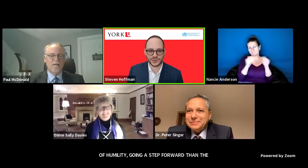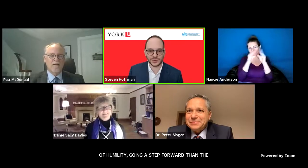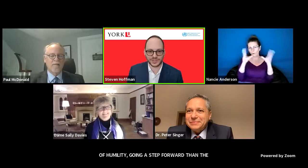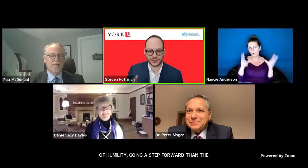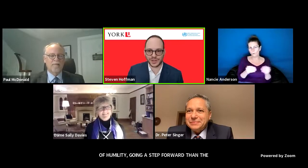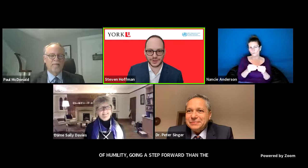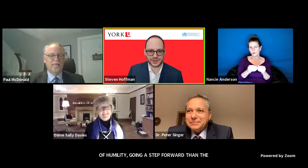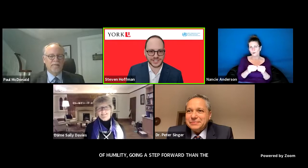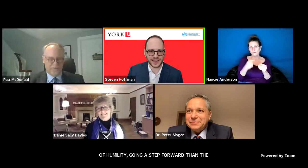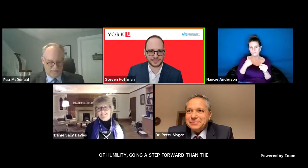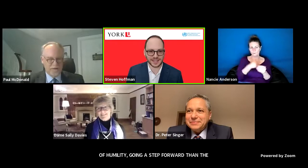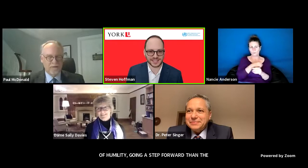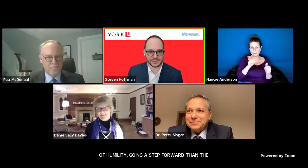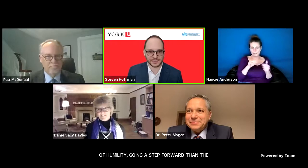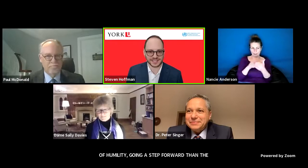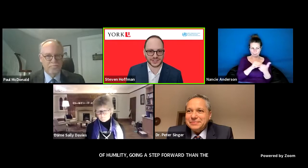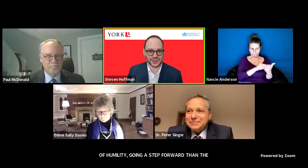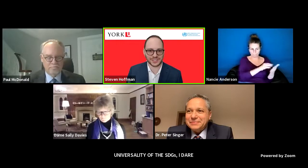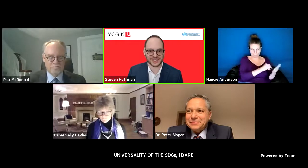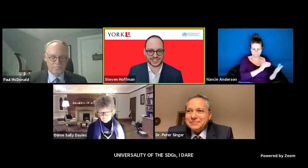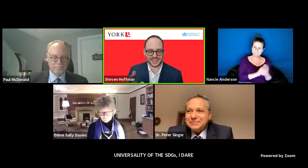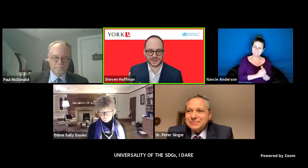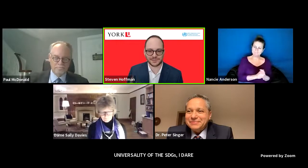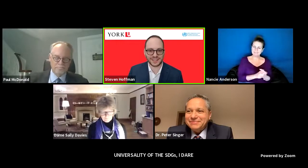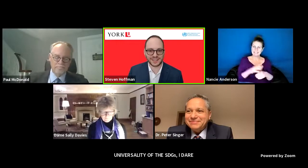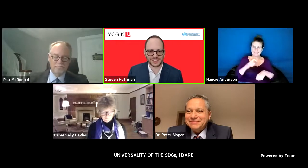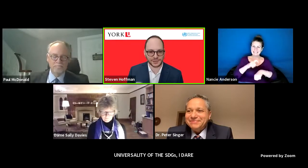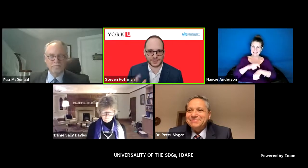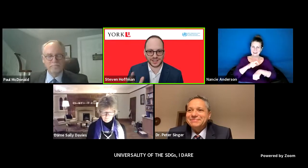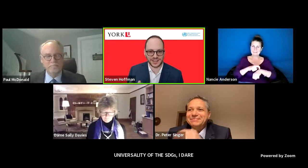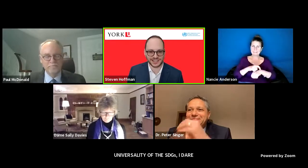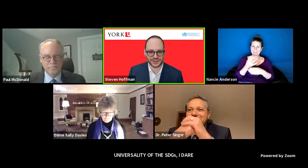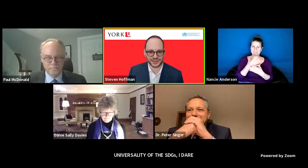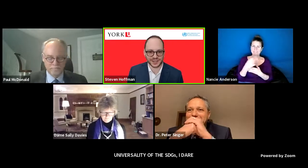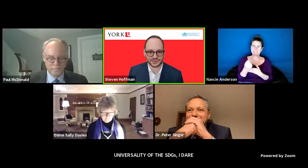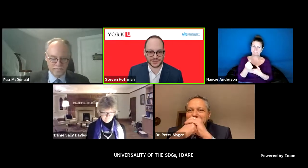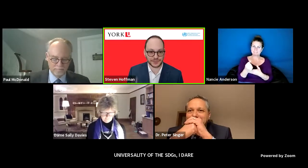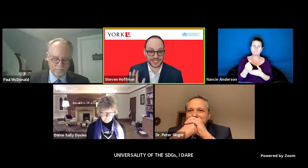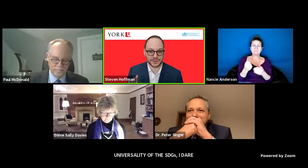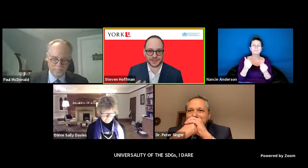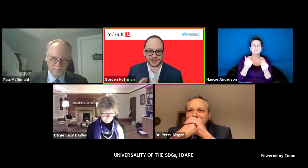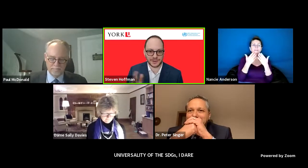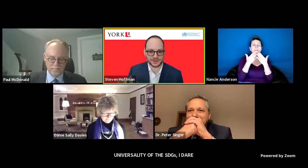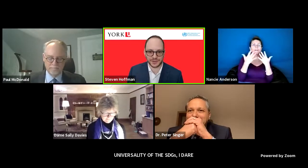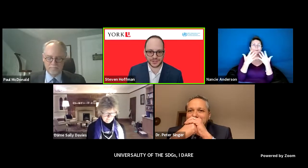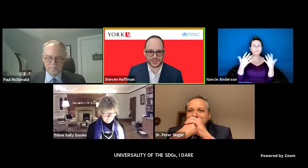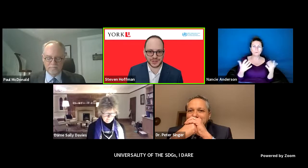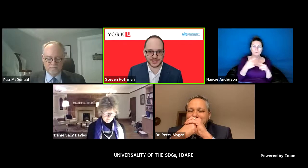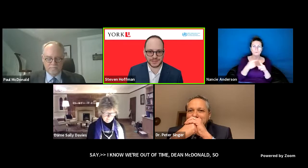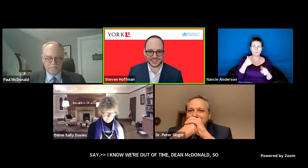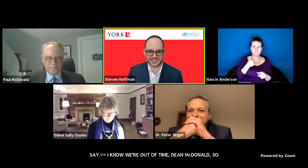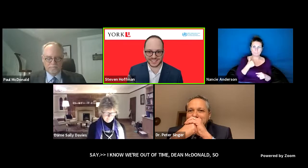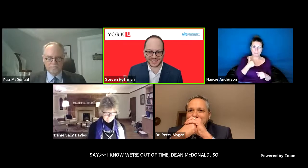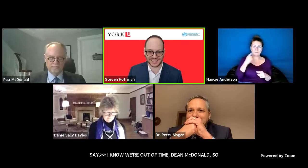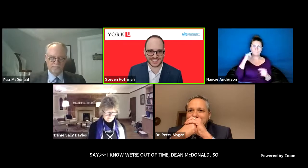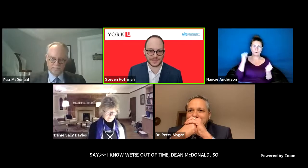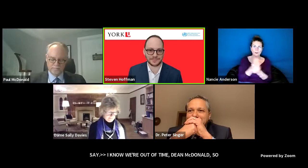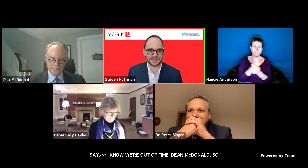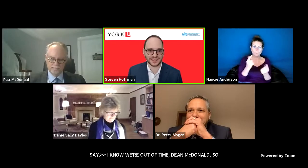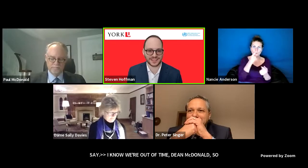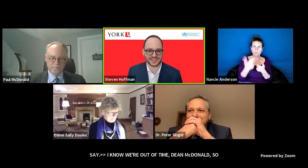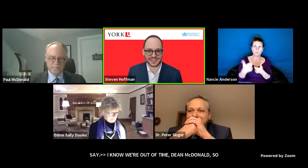I know we're out of time, Dean McDonald, so I'll just a big thank you from, at least for me, for everyone who's joined the panel